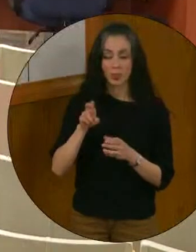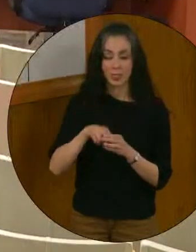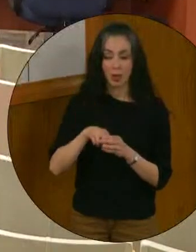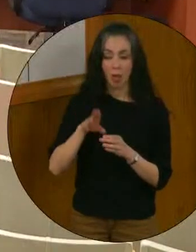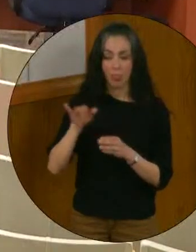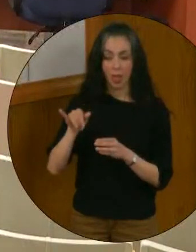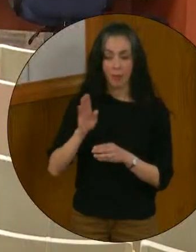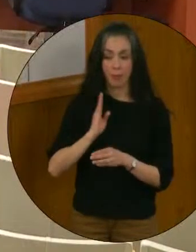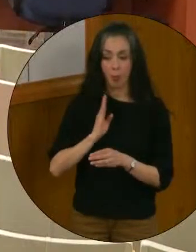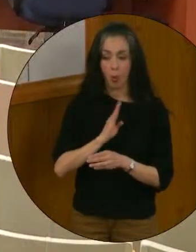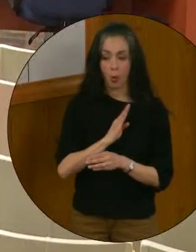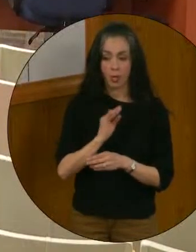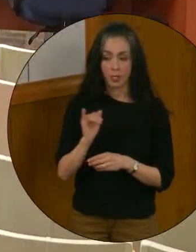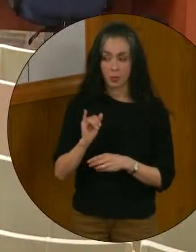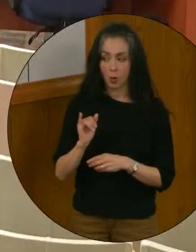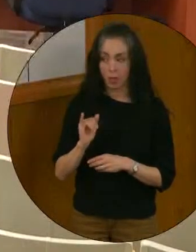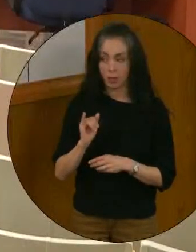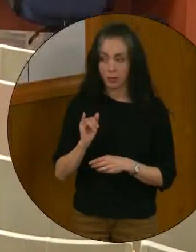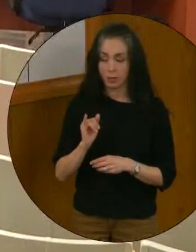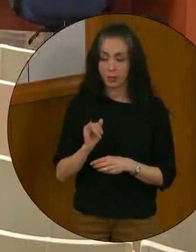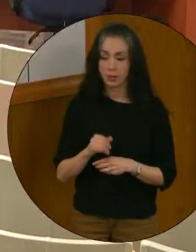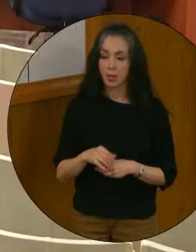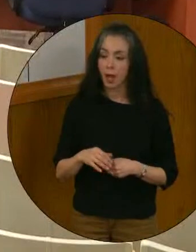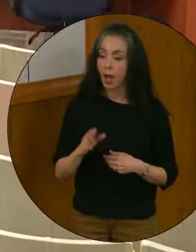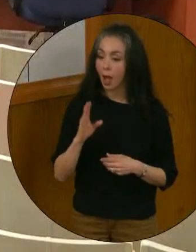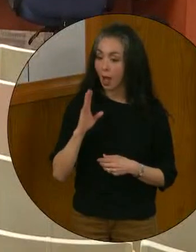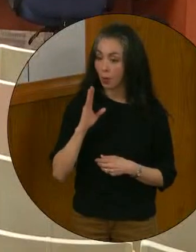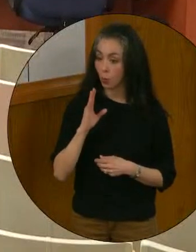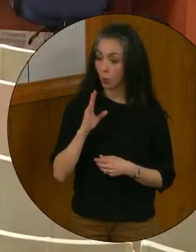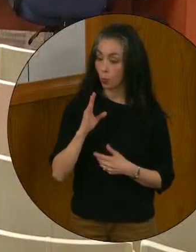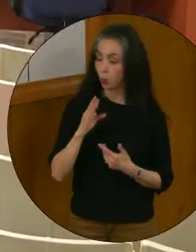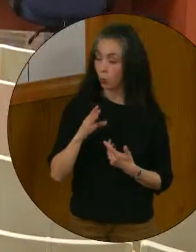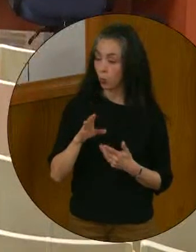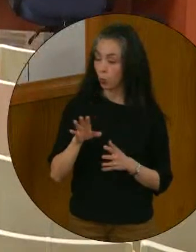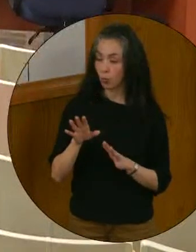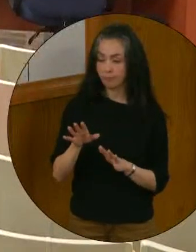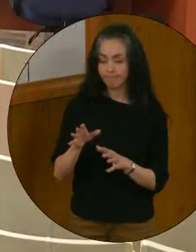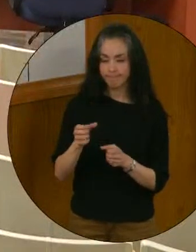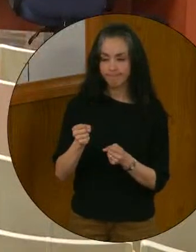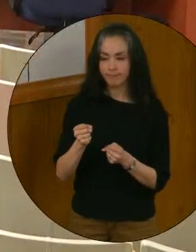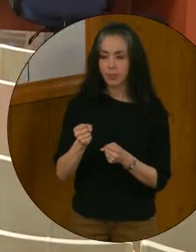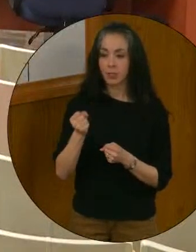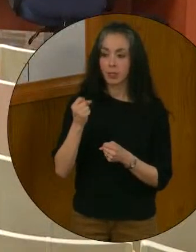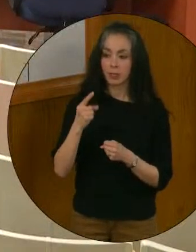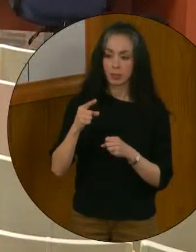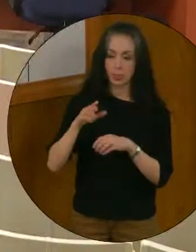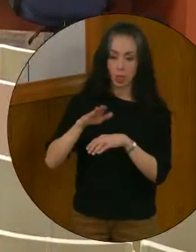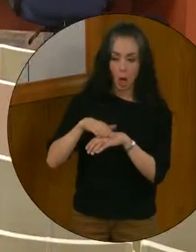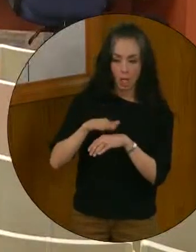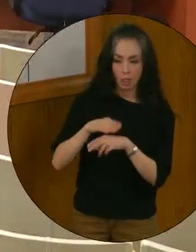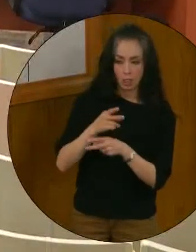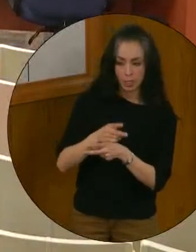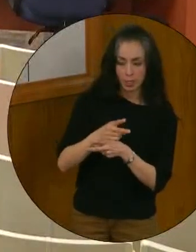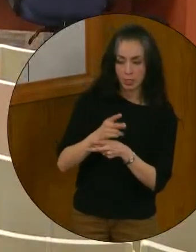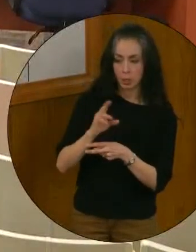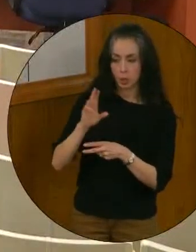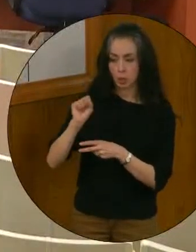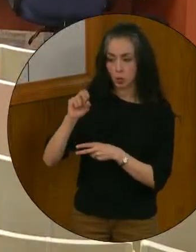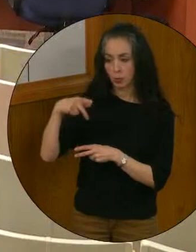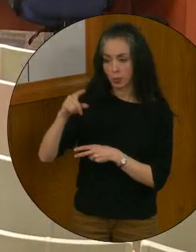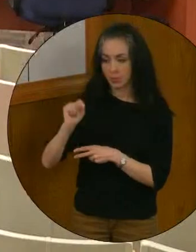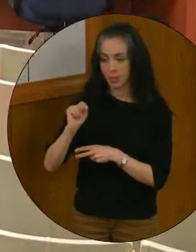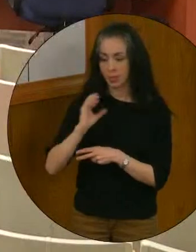as well, and then I would, however, caution the superintendent committees. I wouldn't put those on